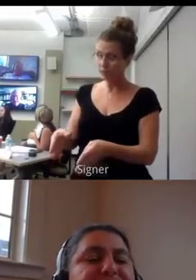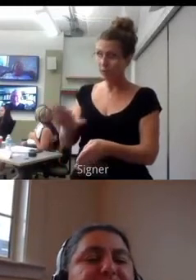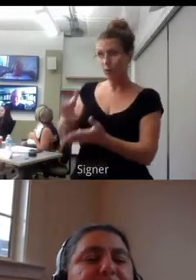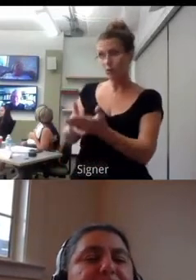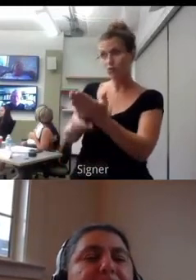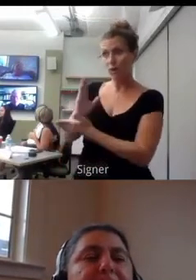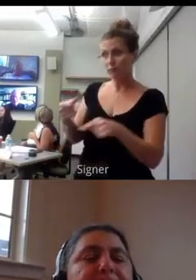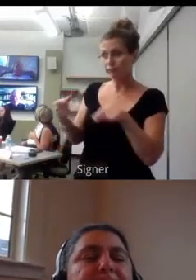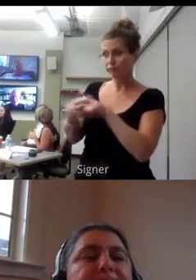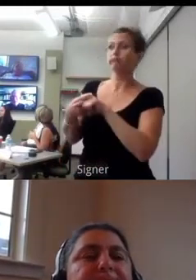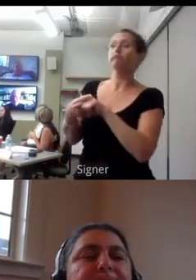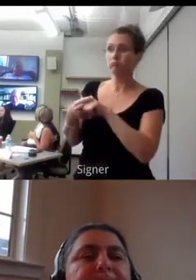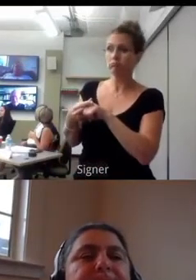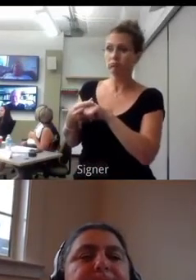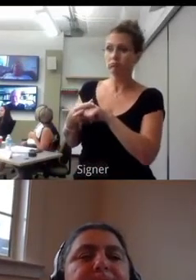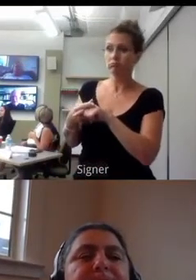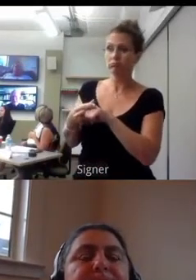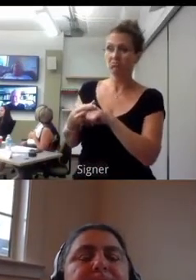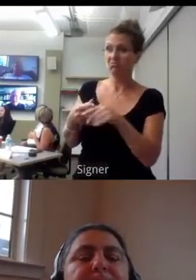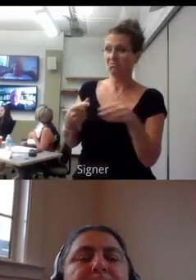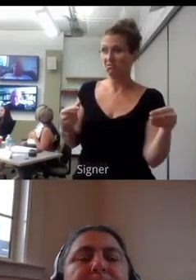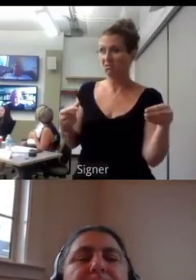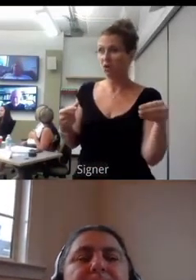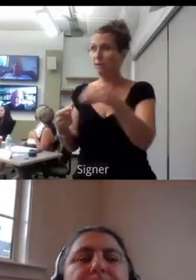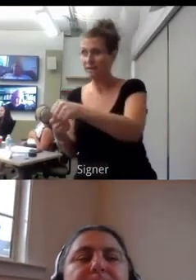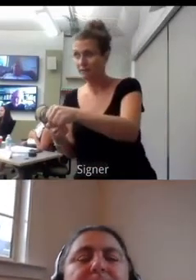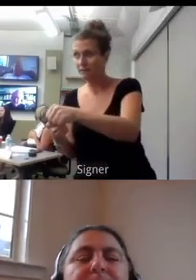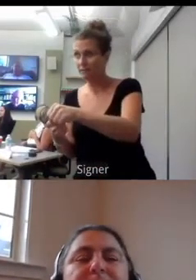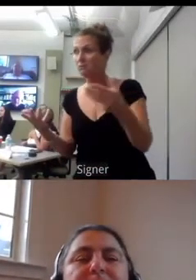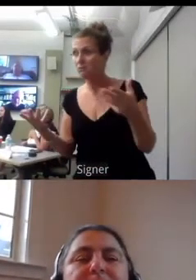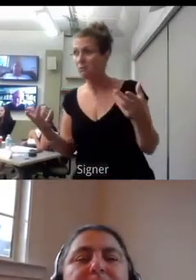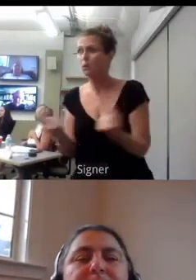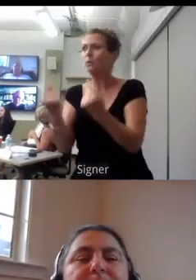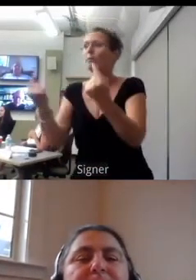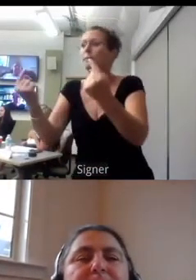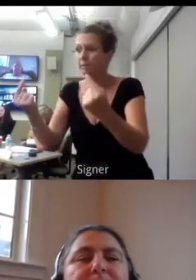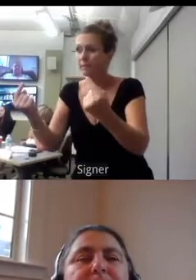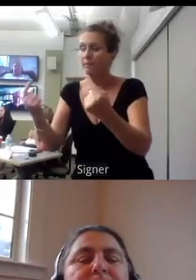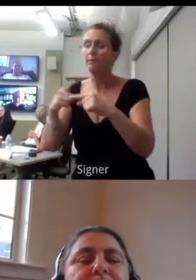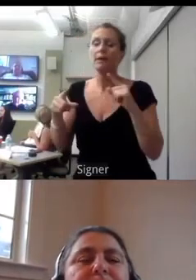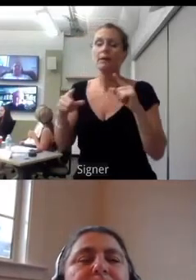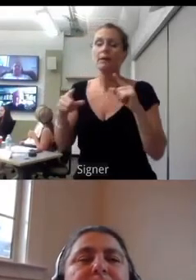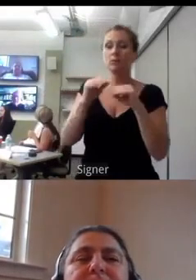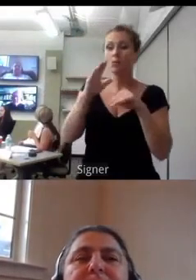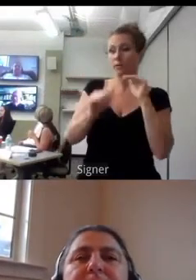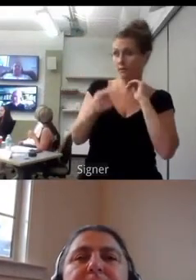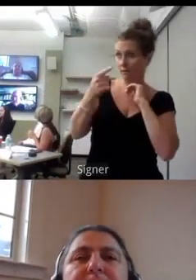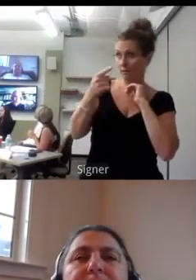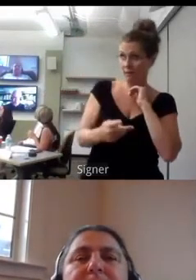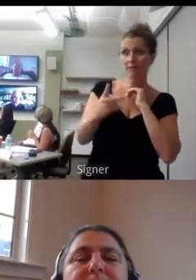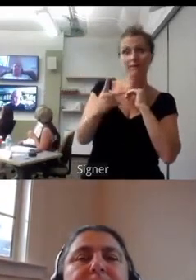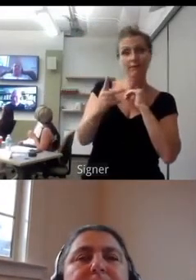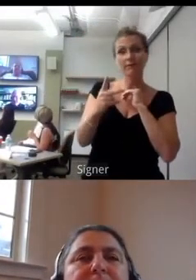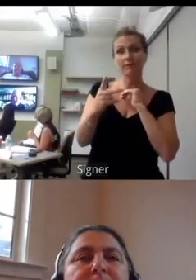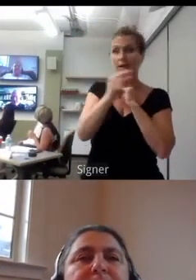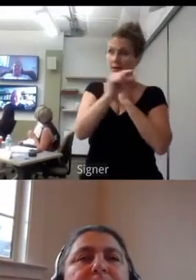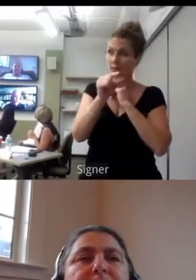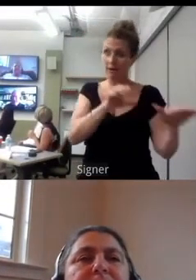with respect to that. But the other half, and increasingly more than half, of state action, which is